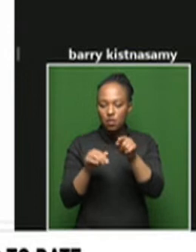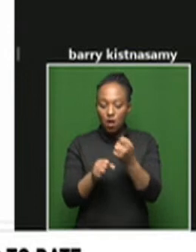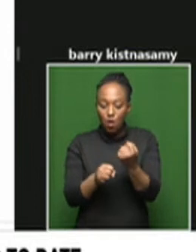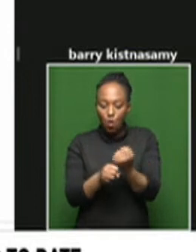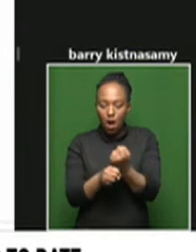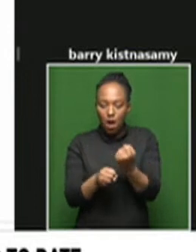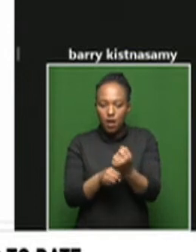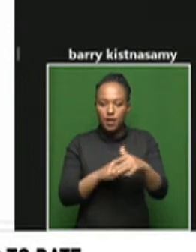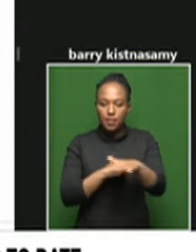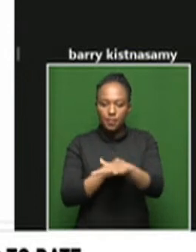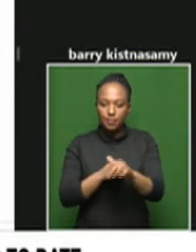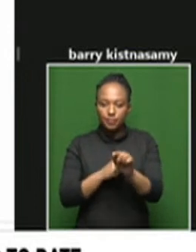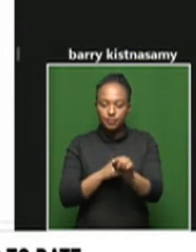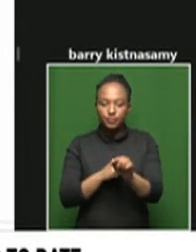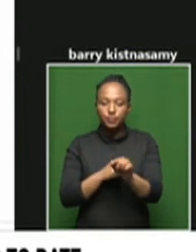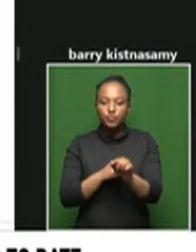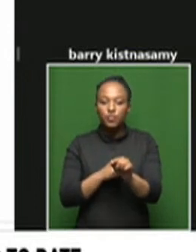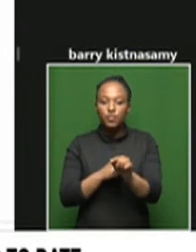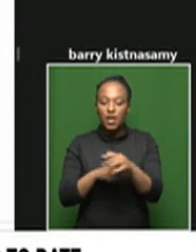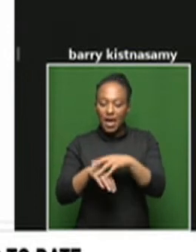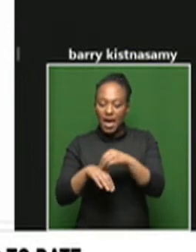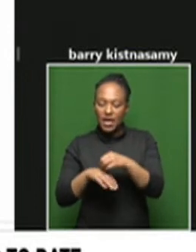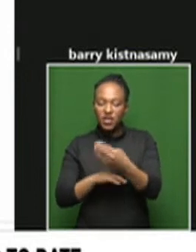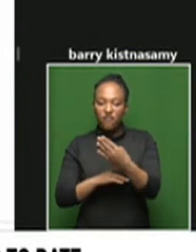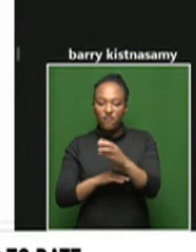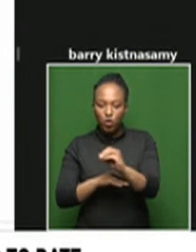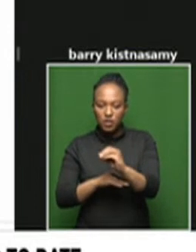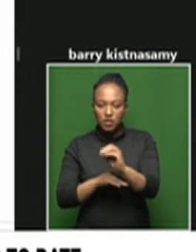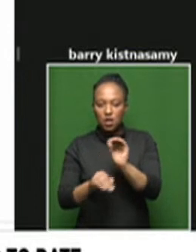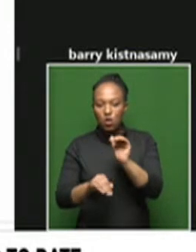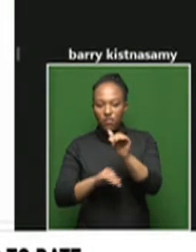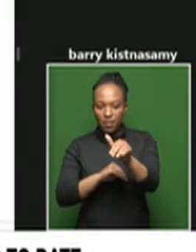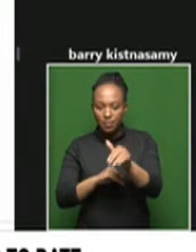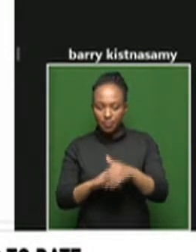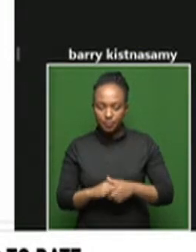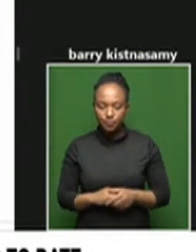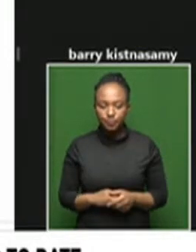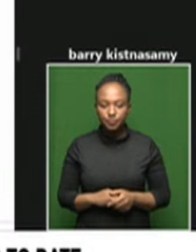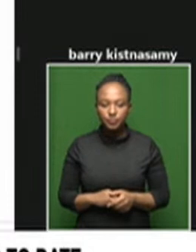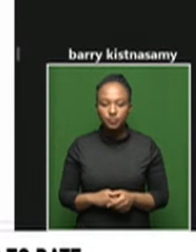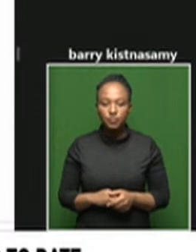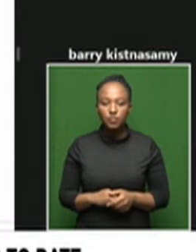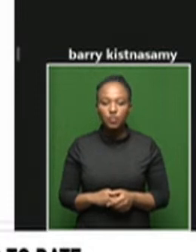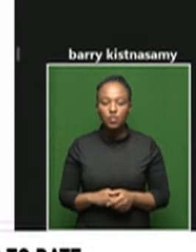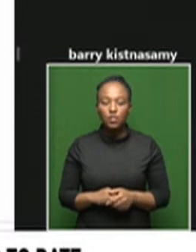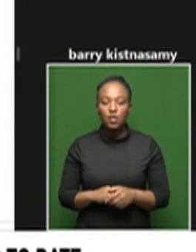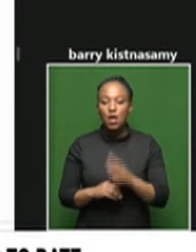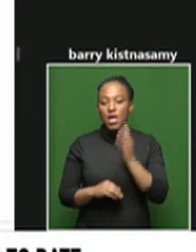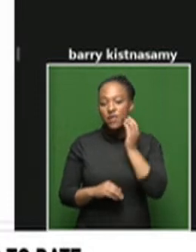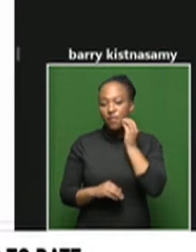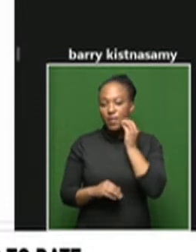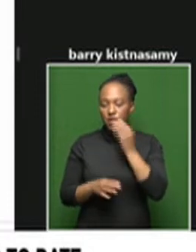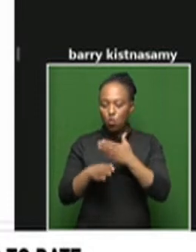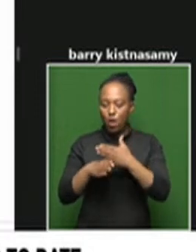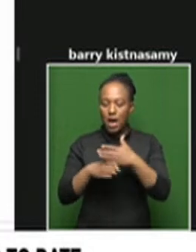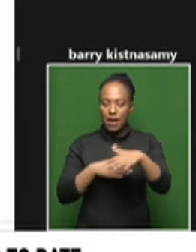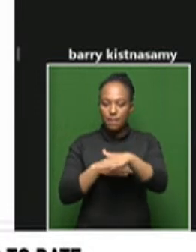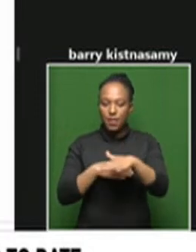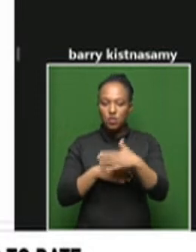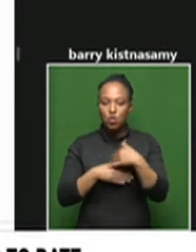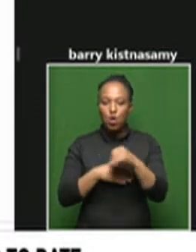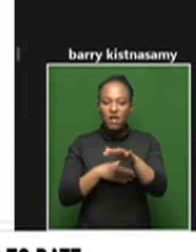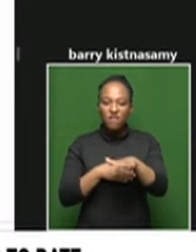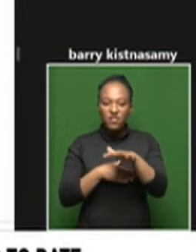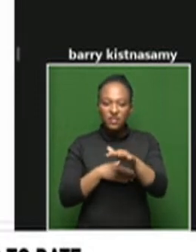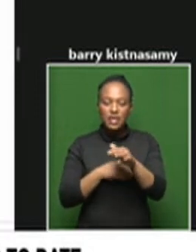workplace population is an age band of 40 years and above. Just in terms of some of the data on the workplaces, we have 15 million